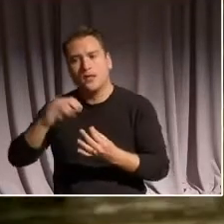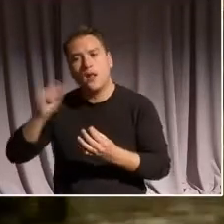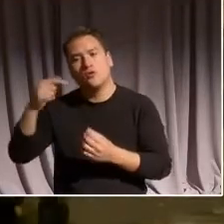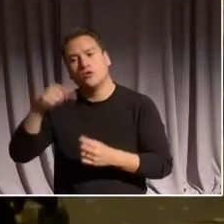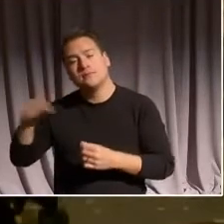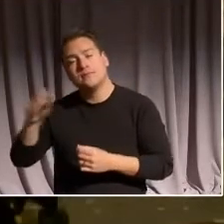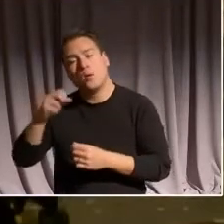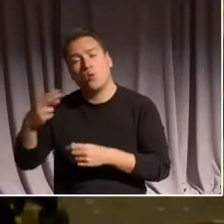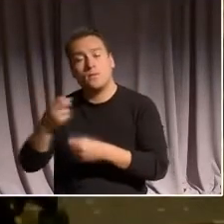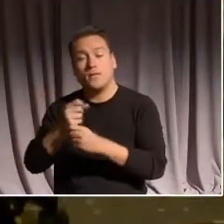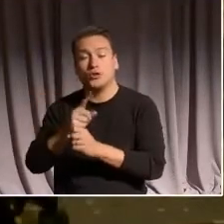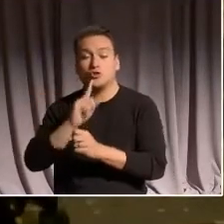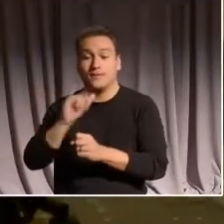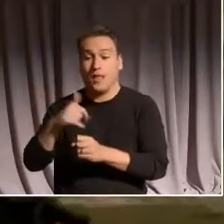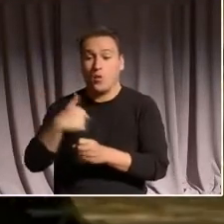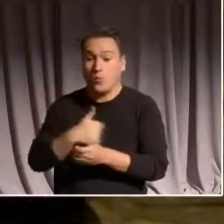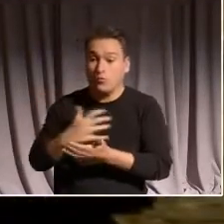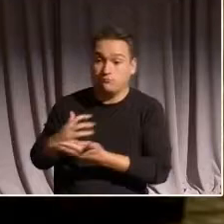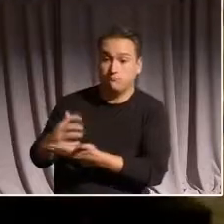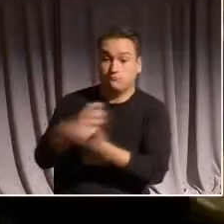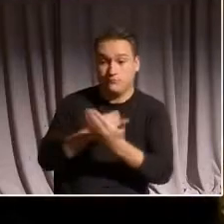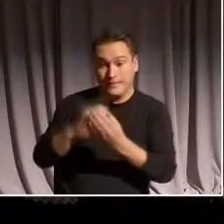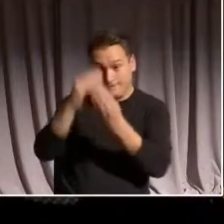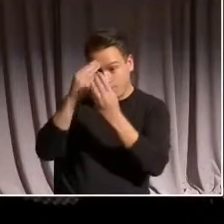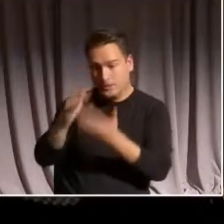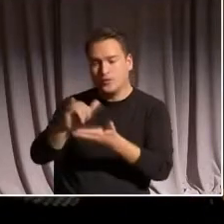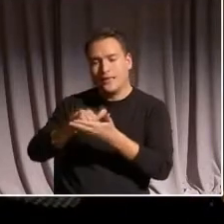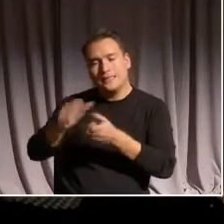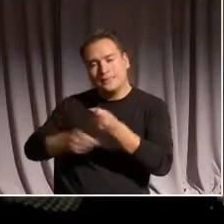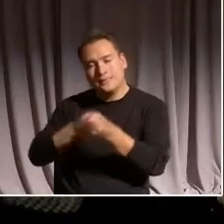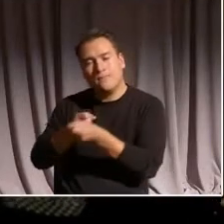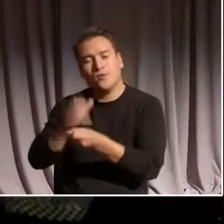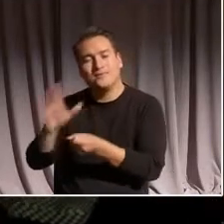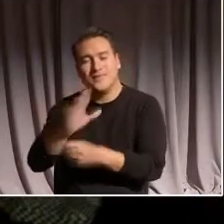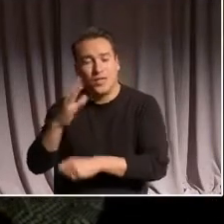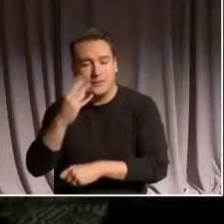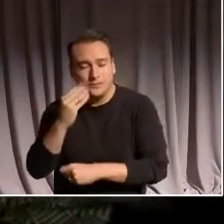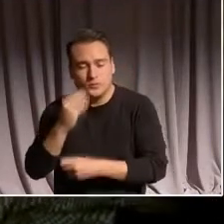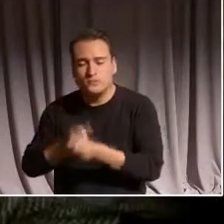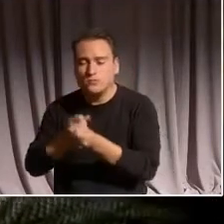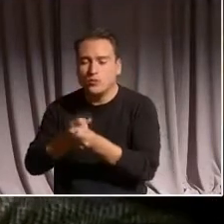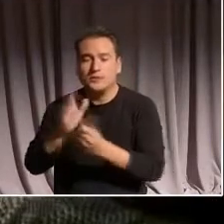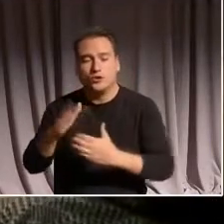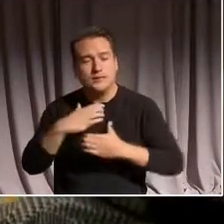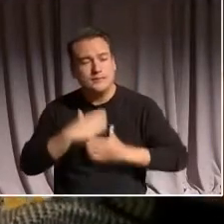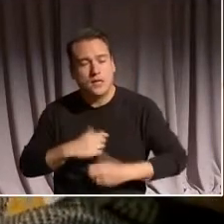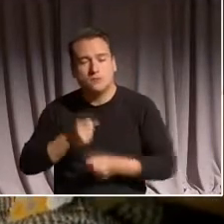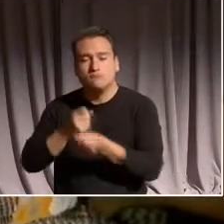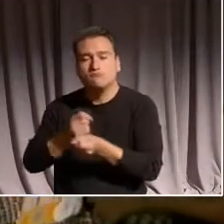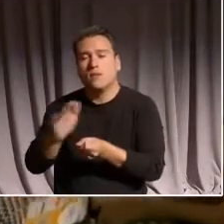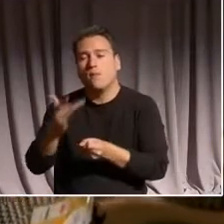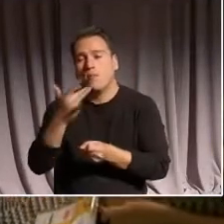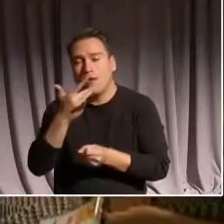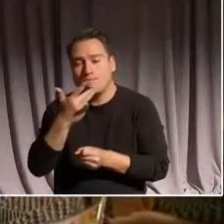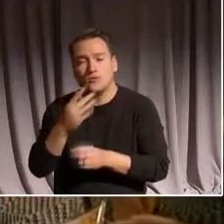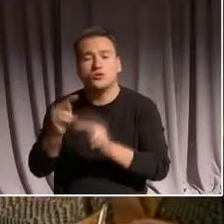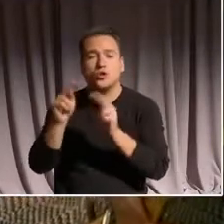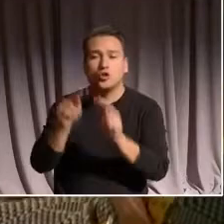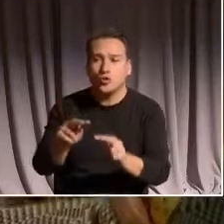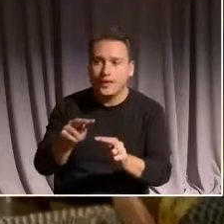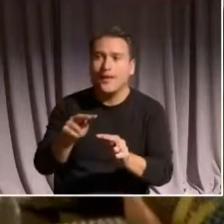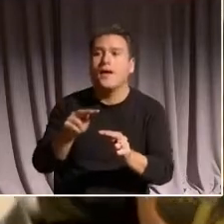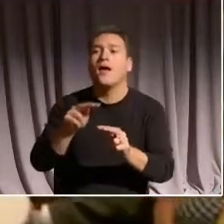gathering information that supports their experiences, their desires, their preferences, looking at rate